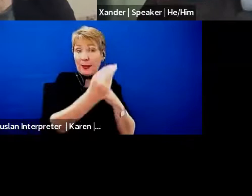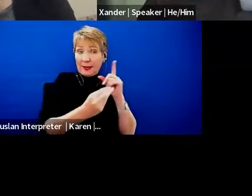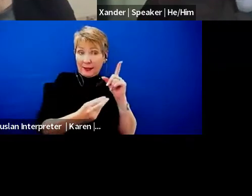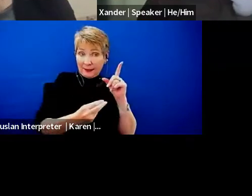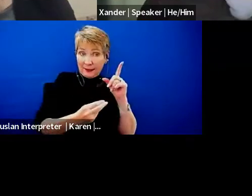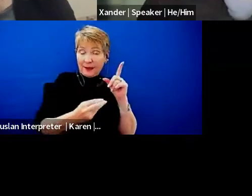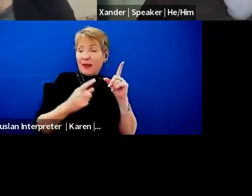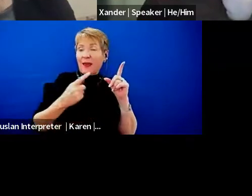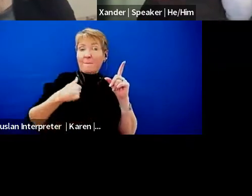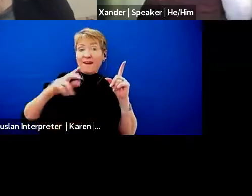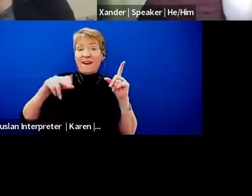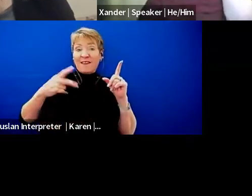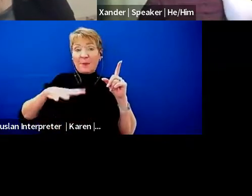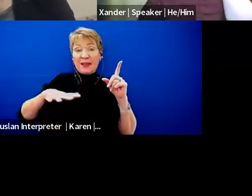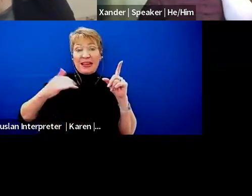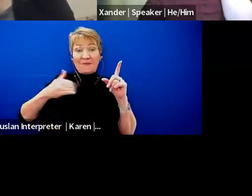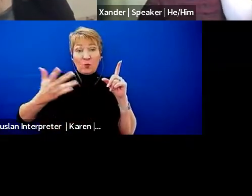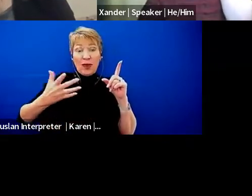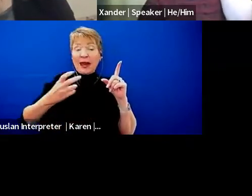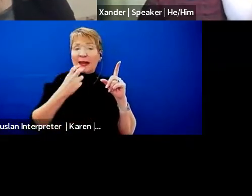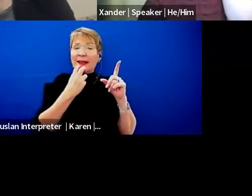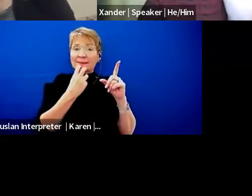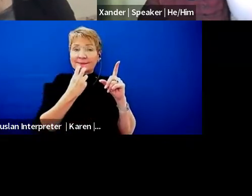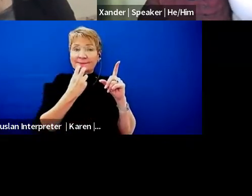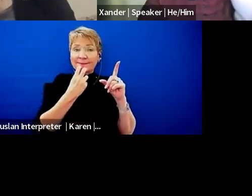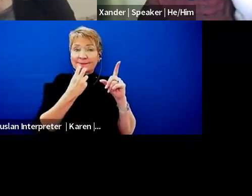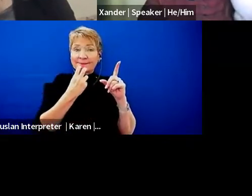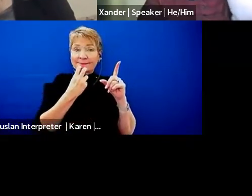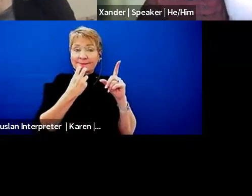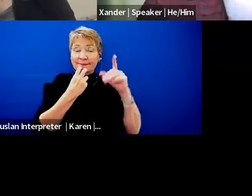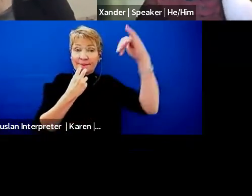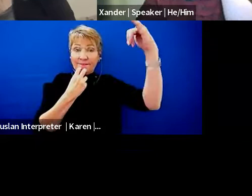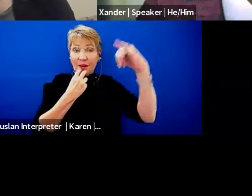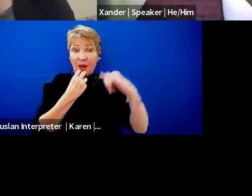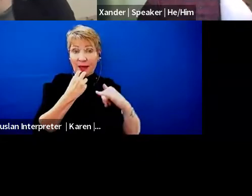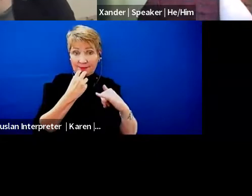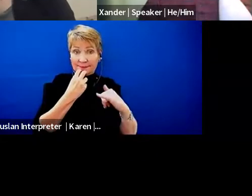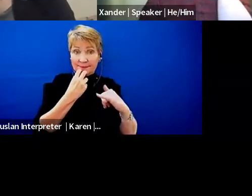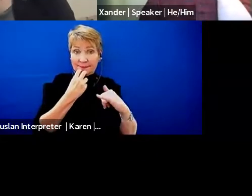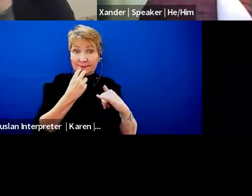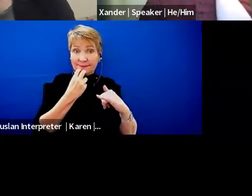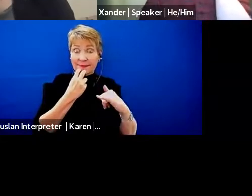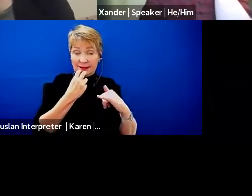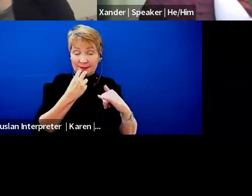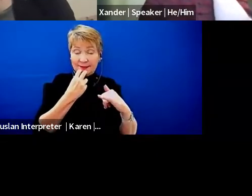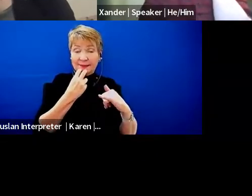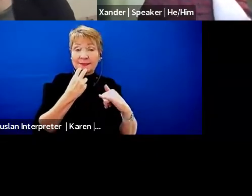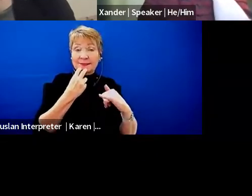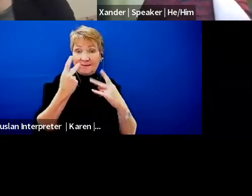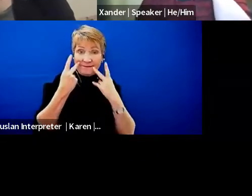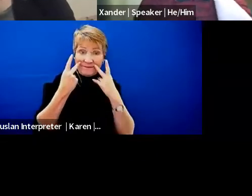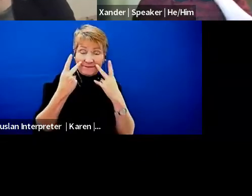in Adelaide. So whenever we were fortunate enough to travel to Adelaide and I got to visit my